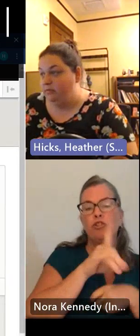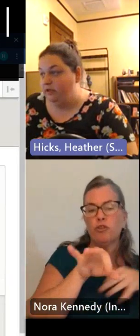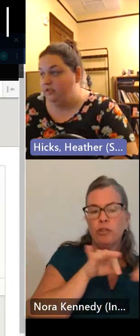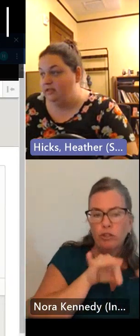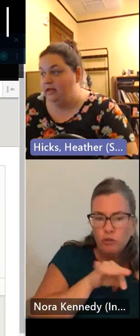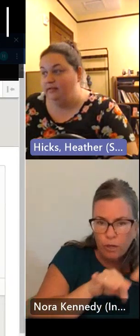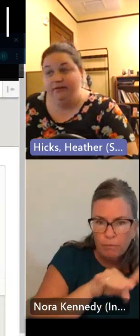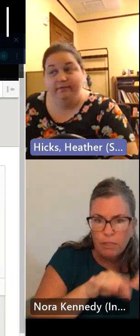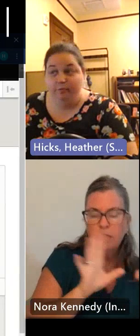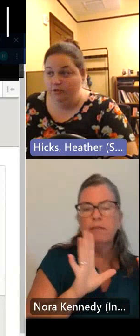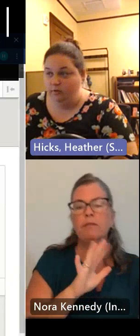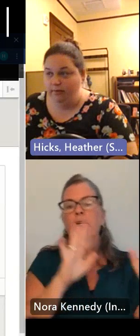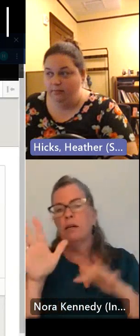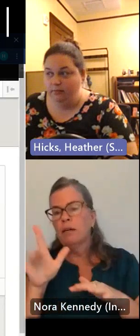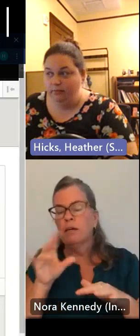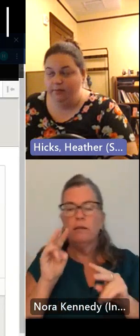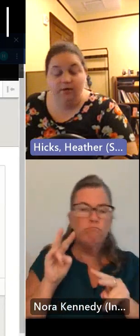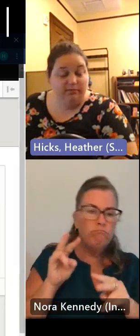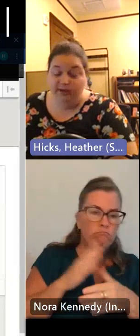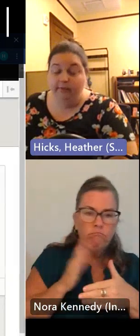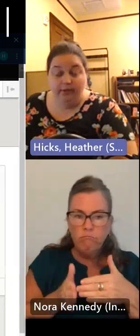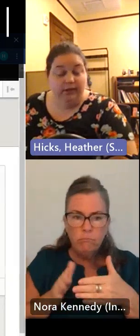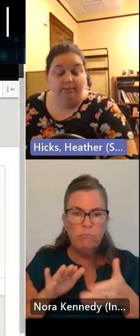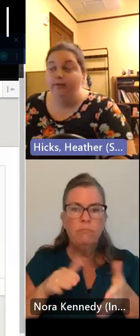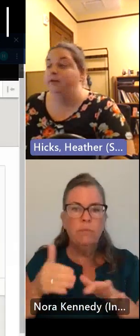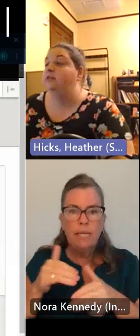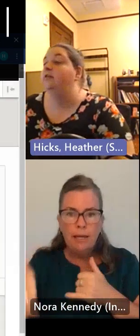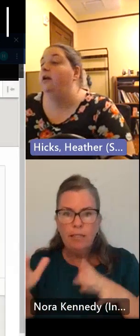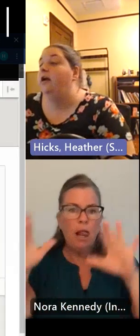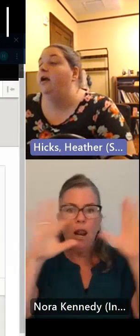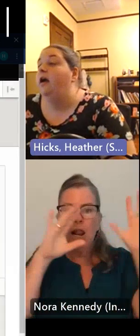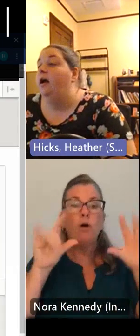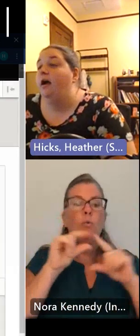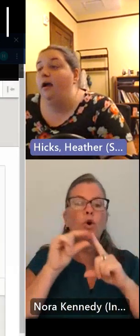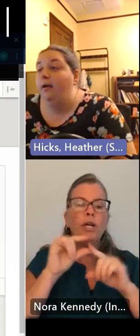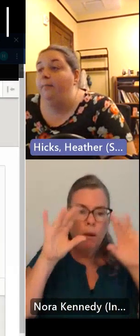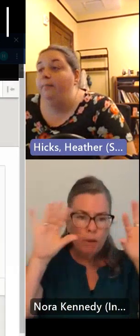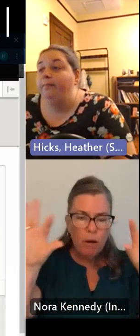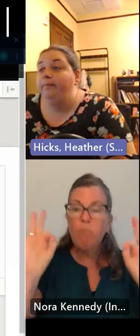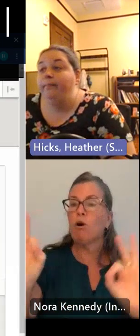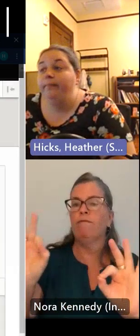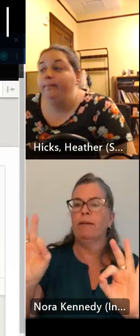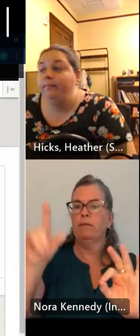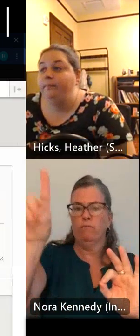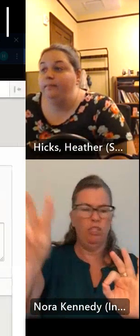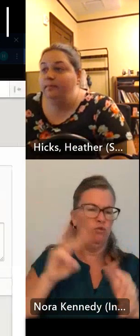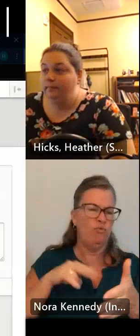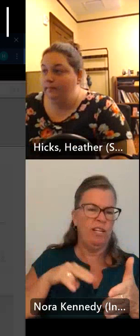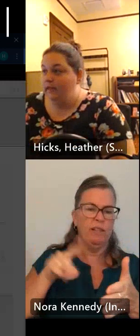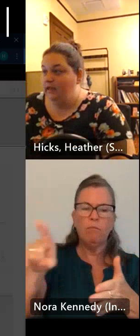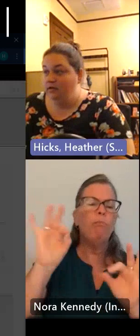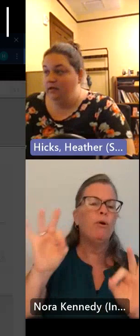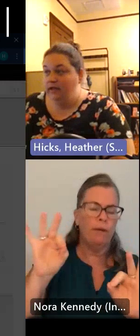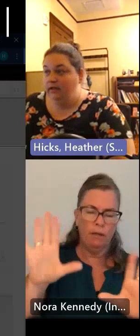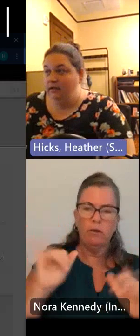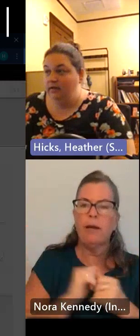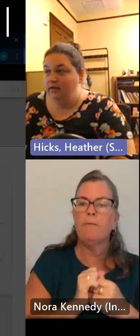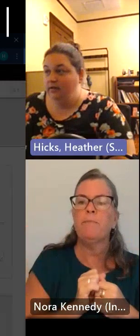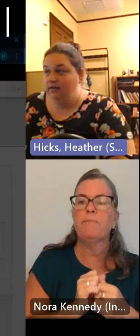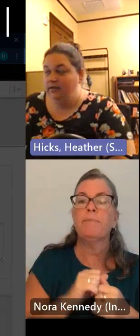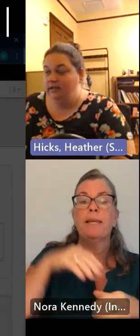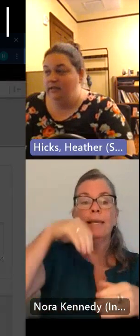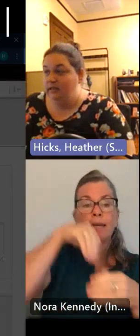on application process deadlines and informational webinars. Well, wordy, perfect. In your